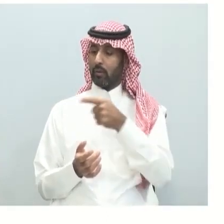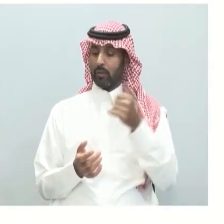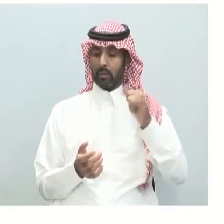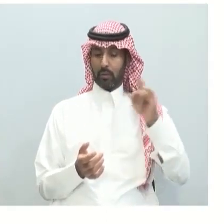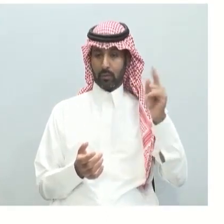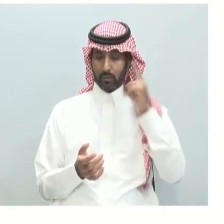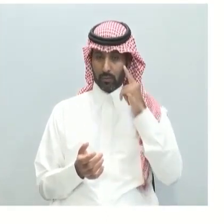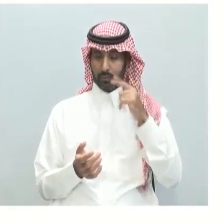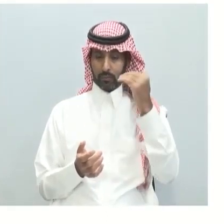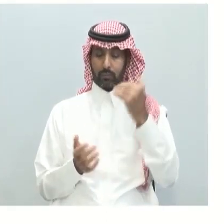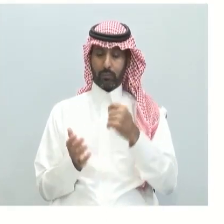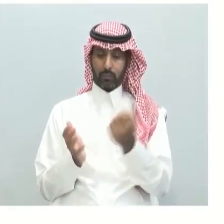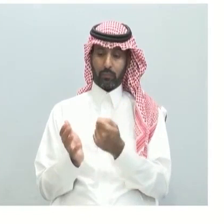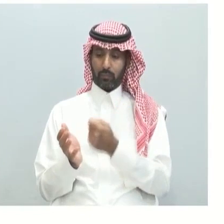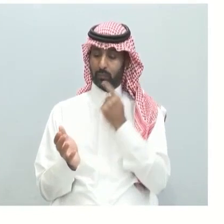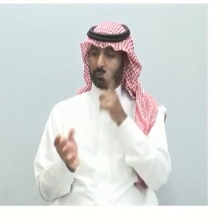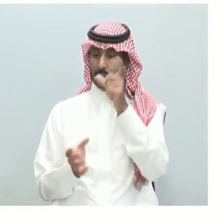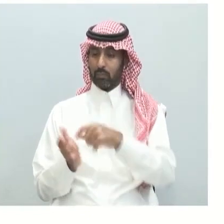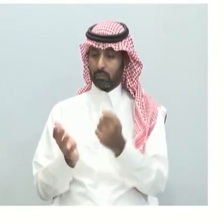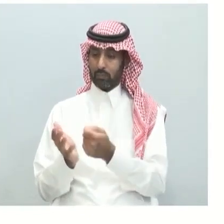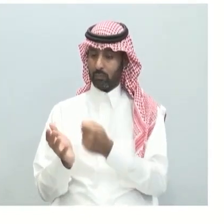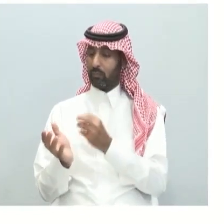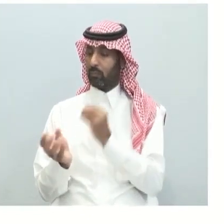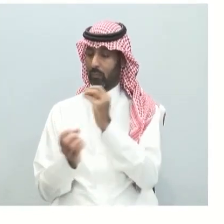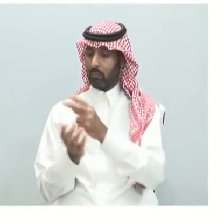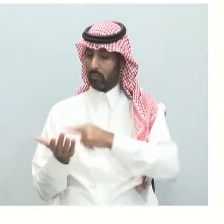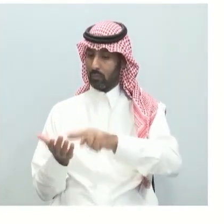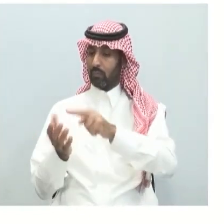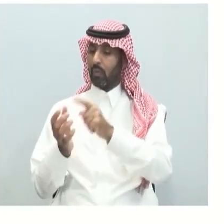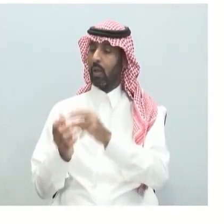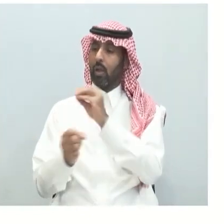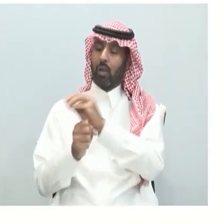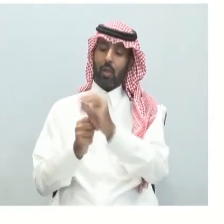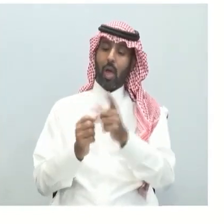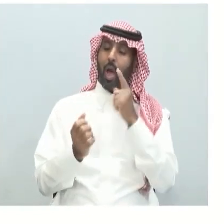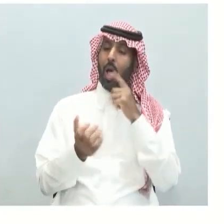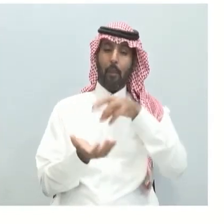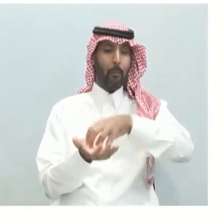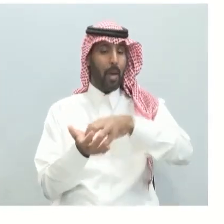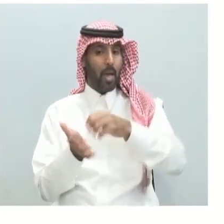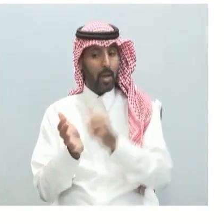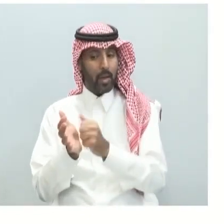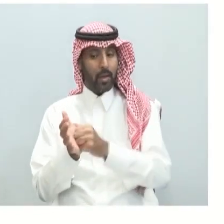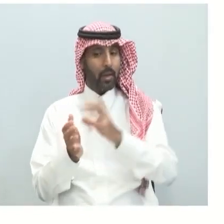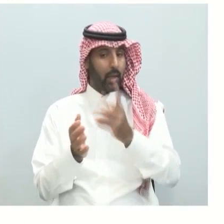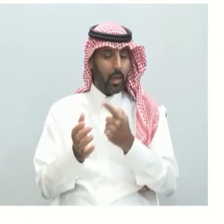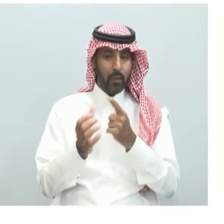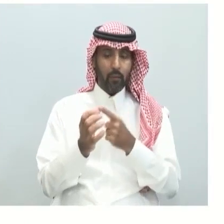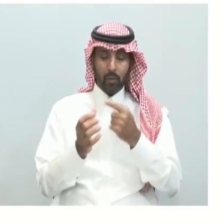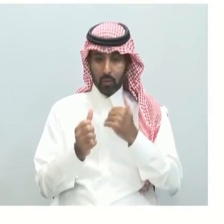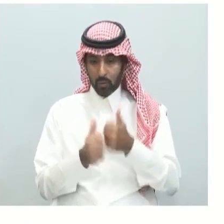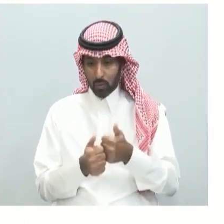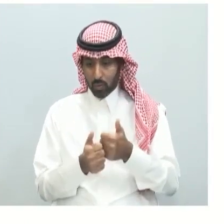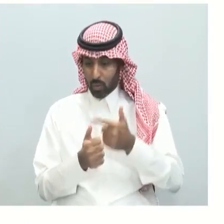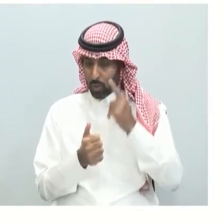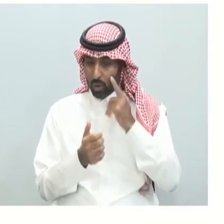a letter to the editor of your local newspaper, complain about your neighborhood, and suggest how it could go greener with a